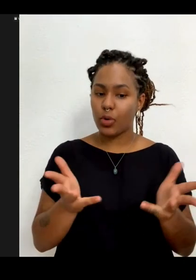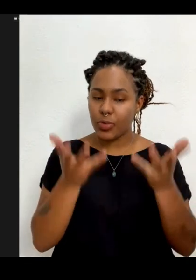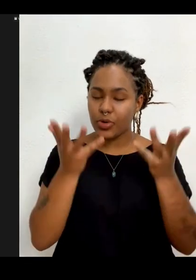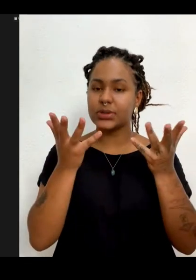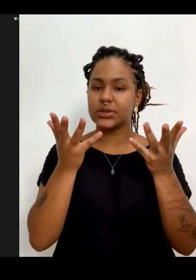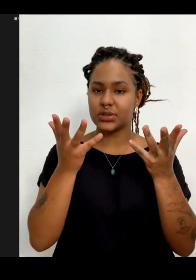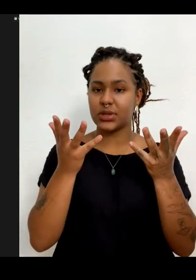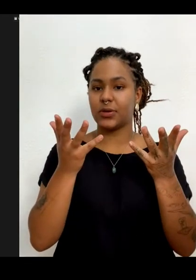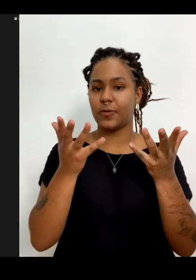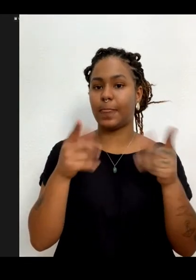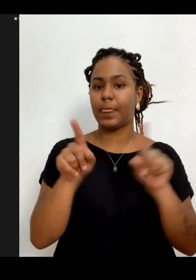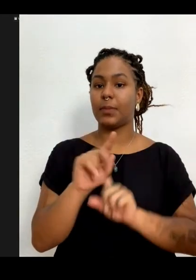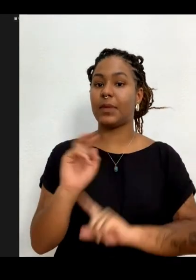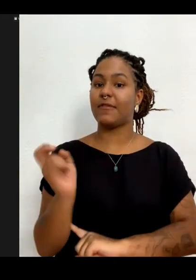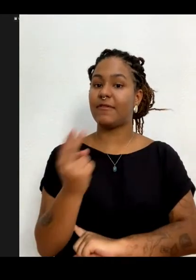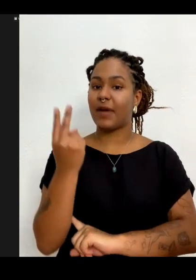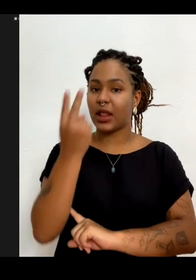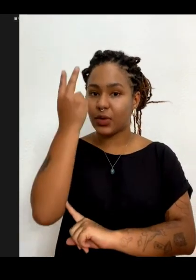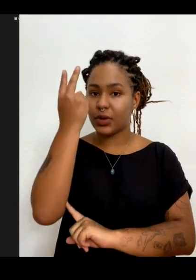available